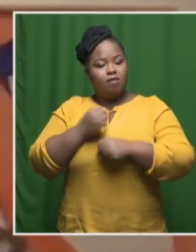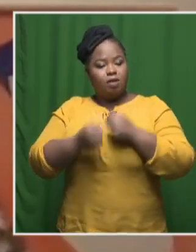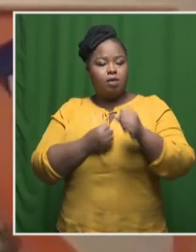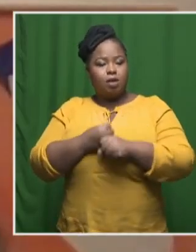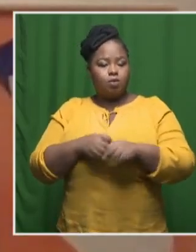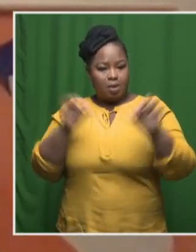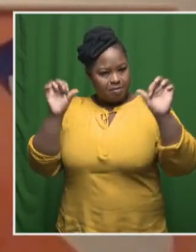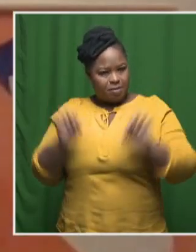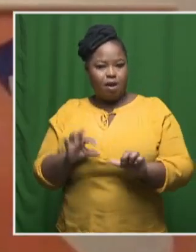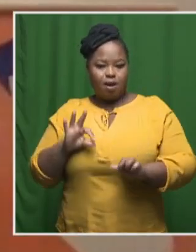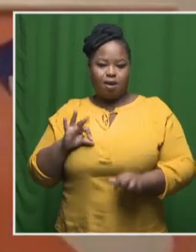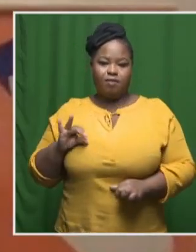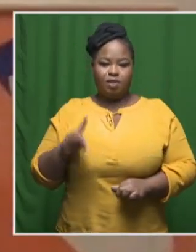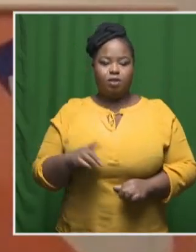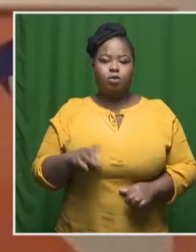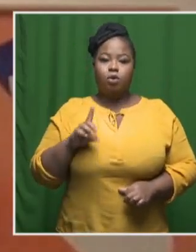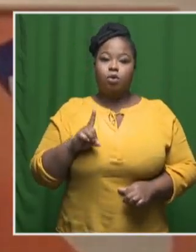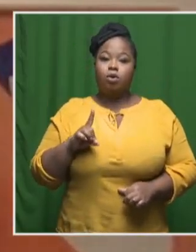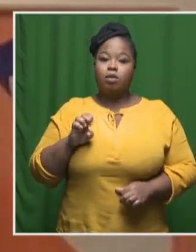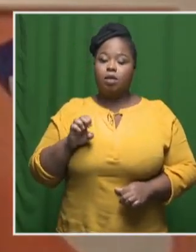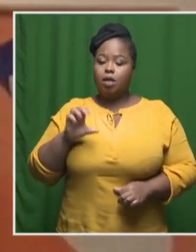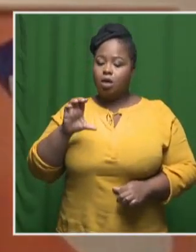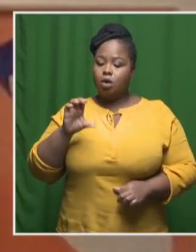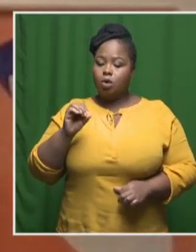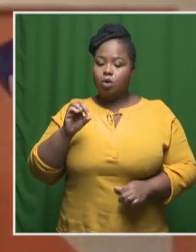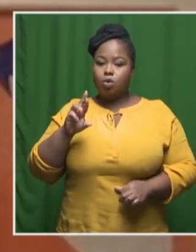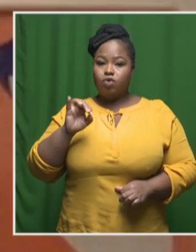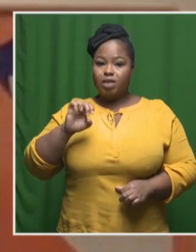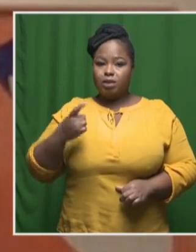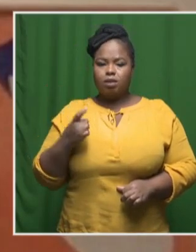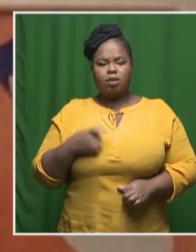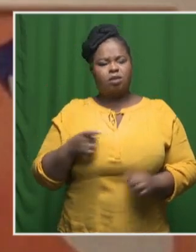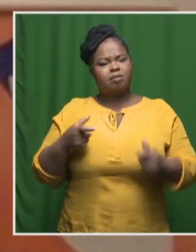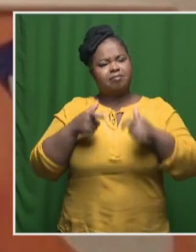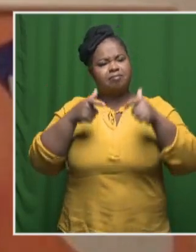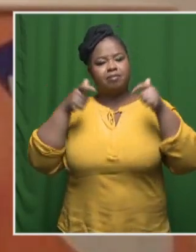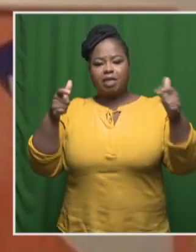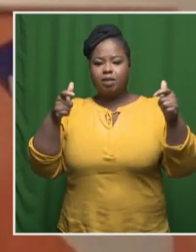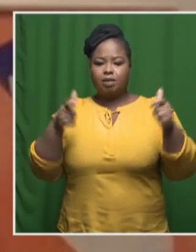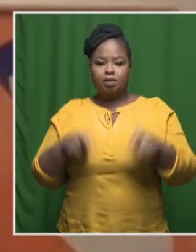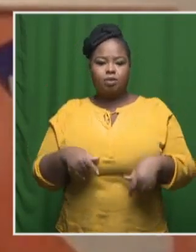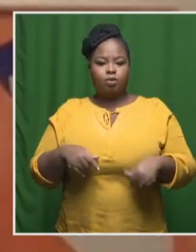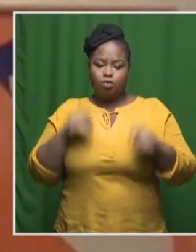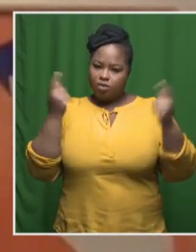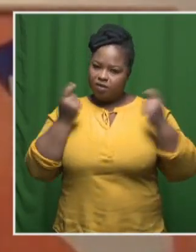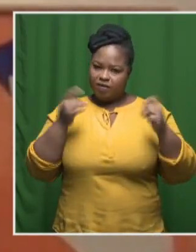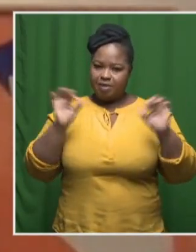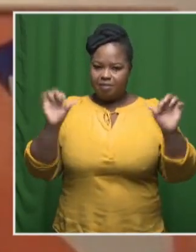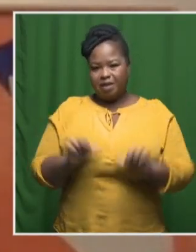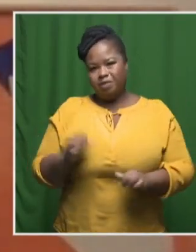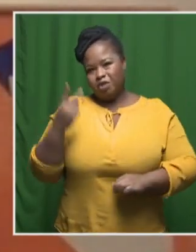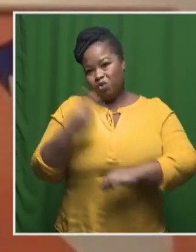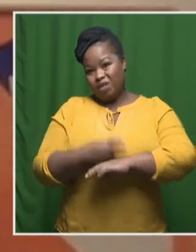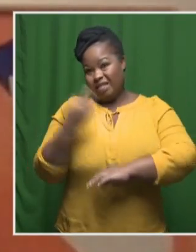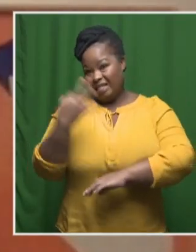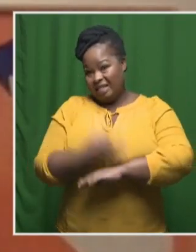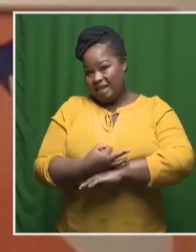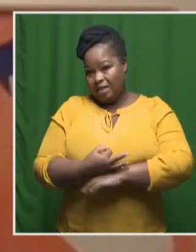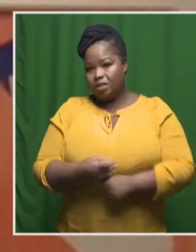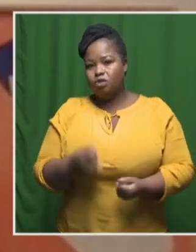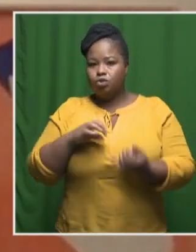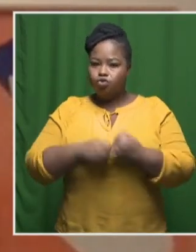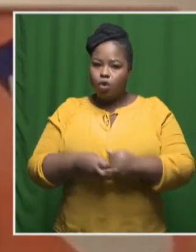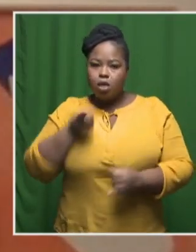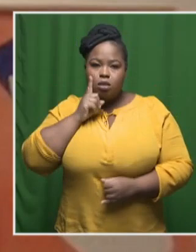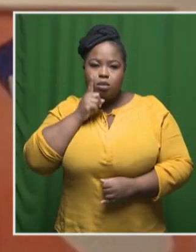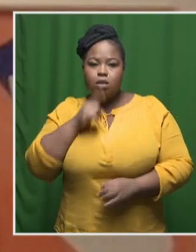back every day. So Decorex is huge. There's so much to see. So it's kind of the event that you have to come back maybe 2 or 3 days to get